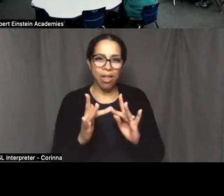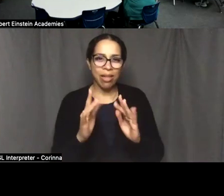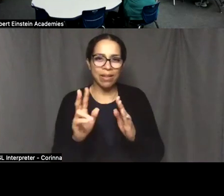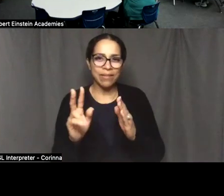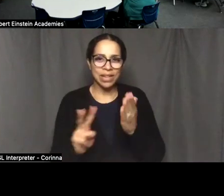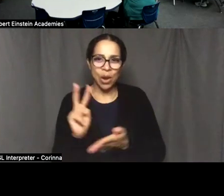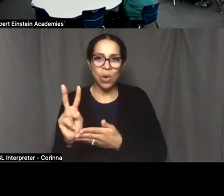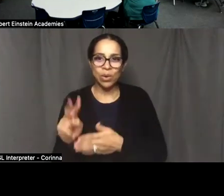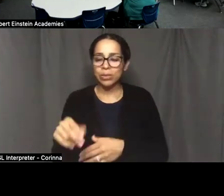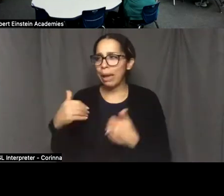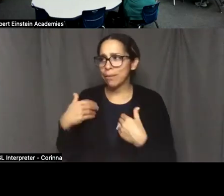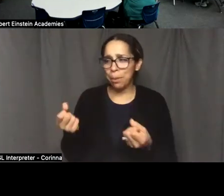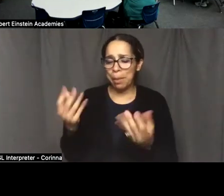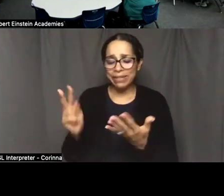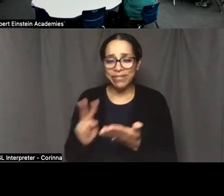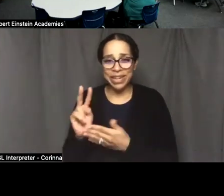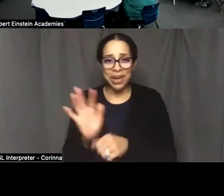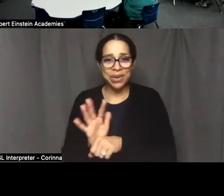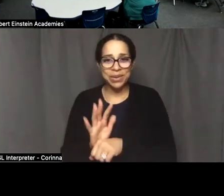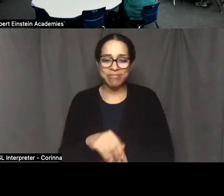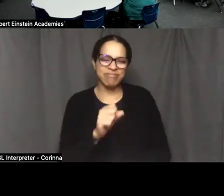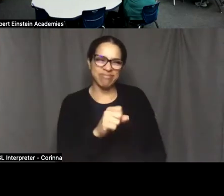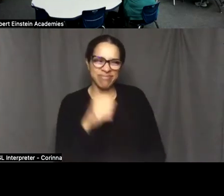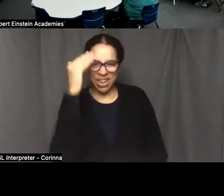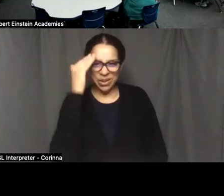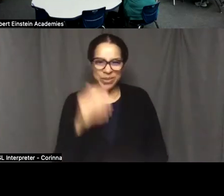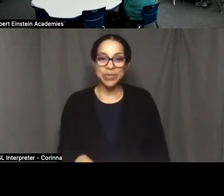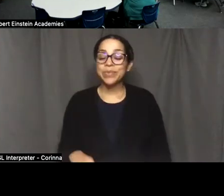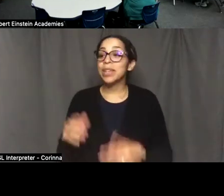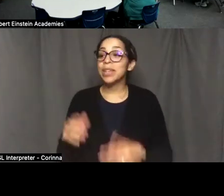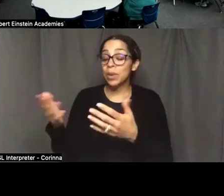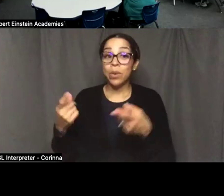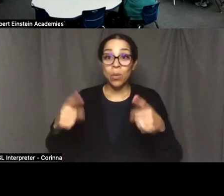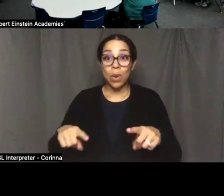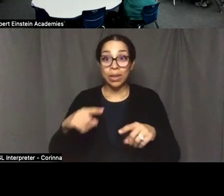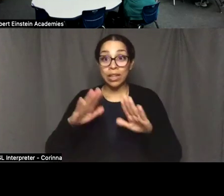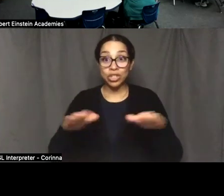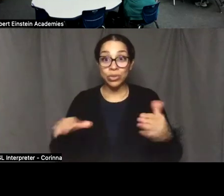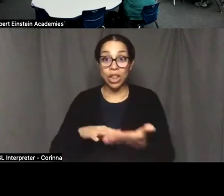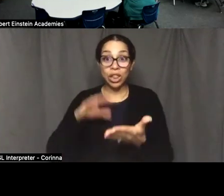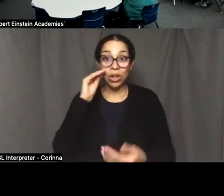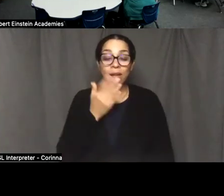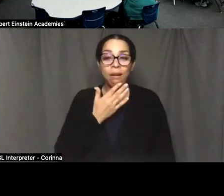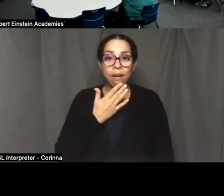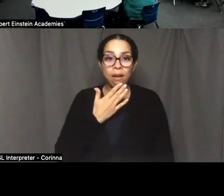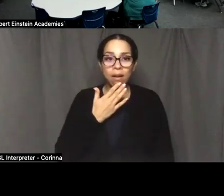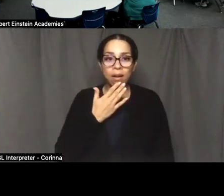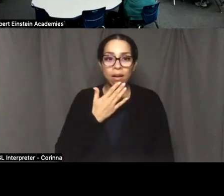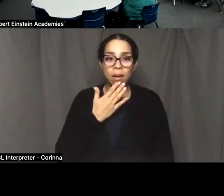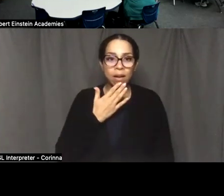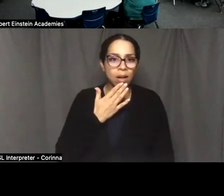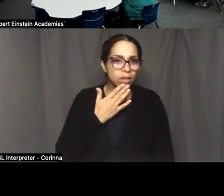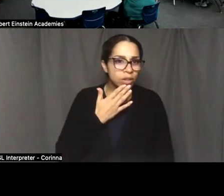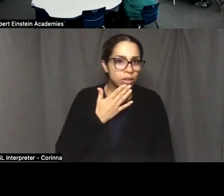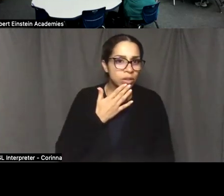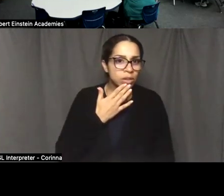lot. So once the kids know the code, they know the sounds that go with the letters, then they